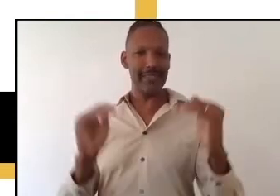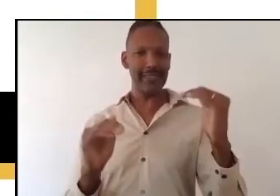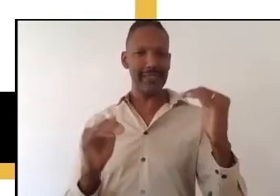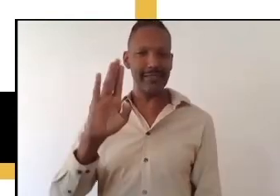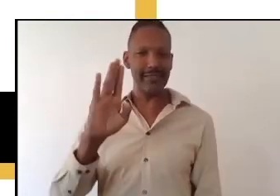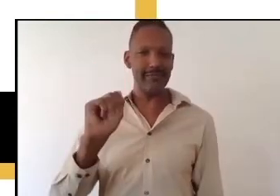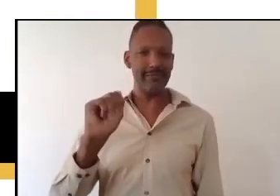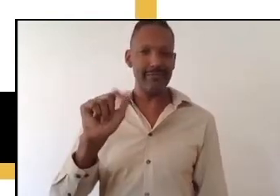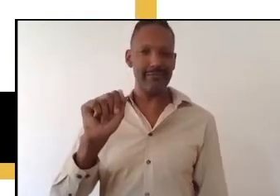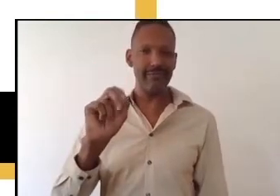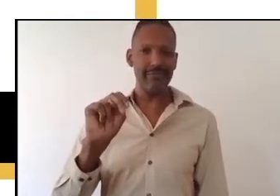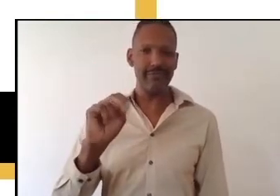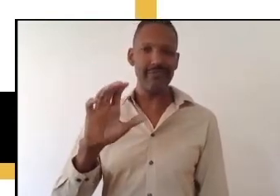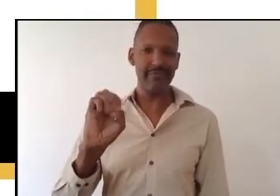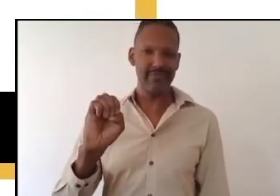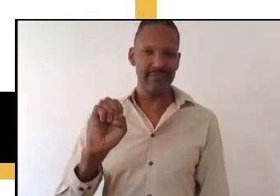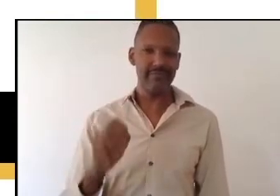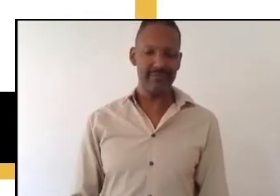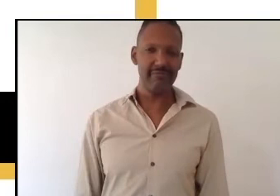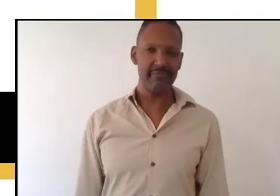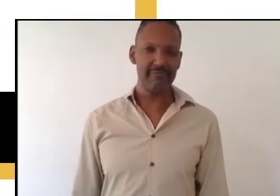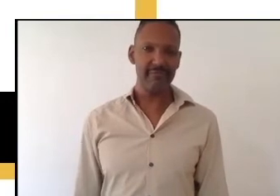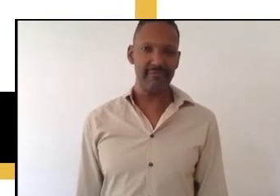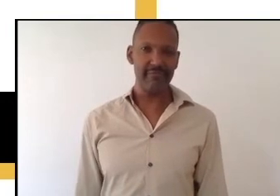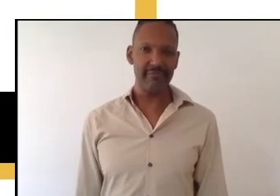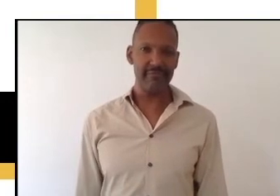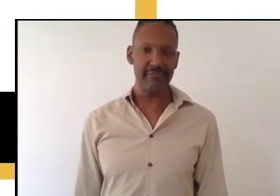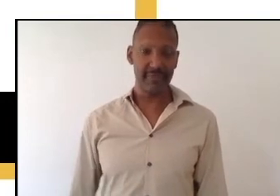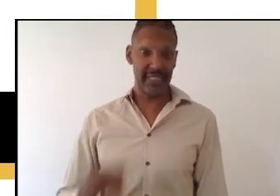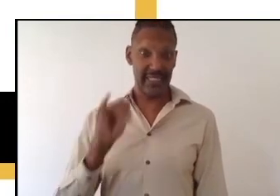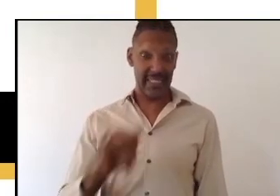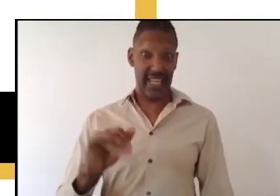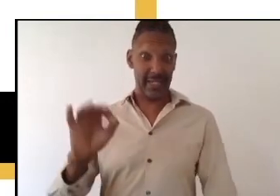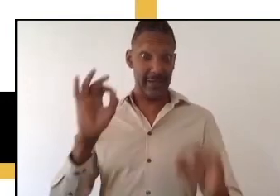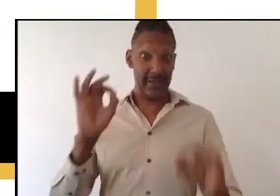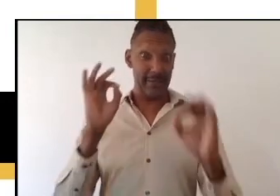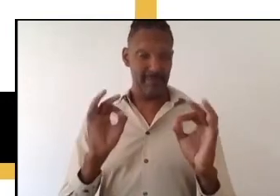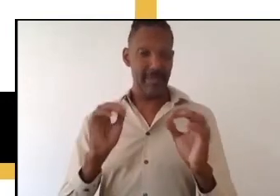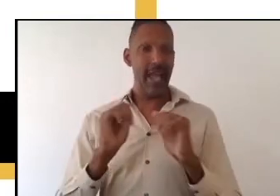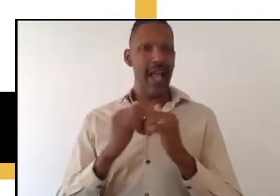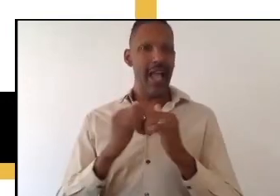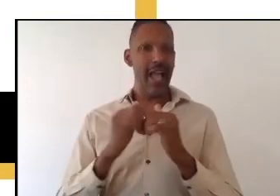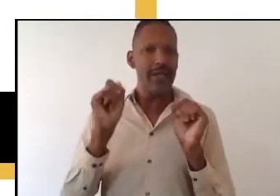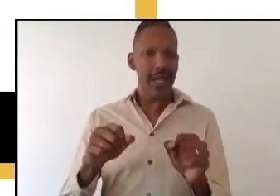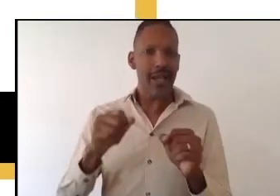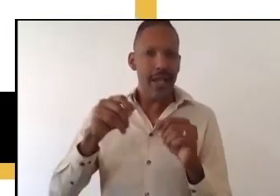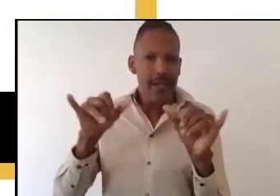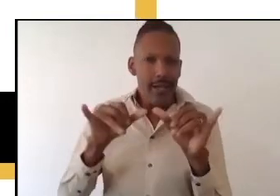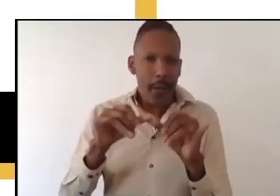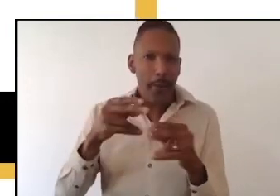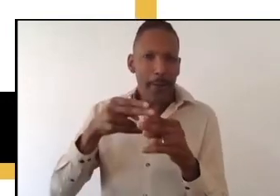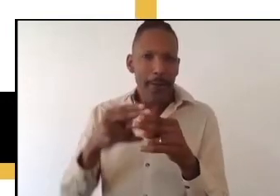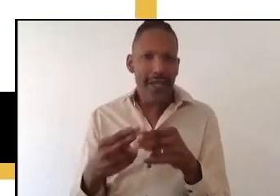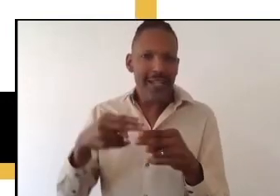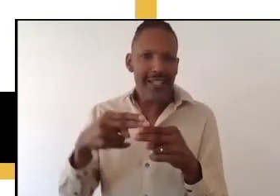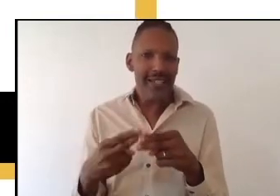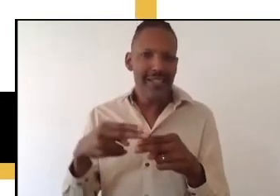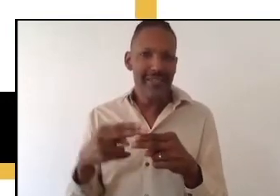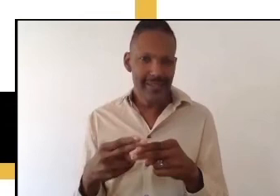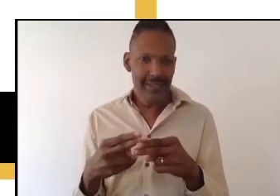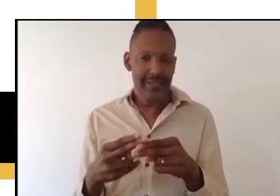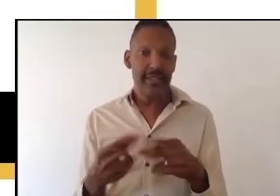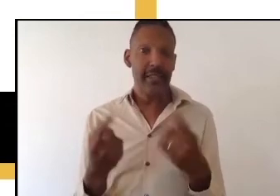balanced. You can weigh things on a balanced hanger. Tape an empty balloon